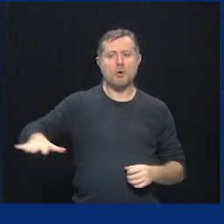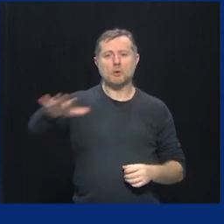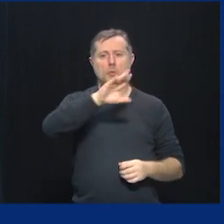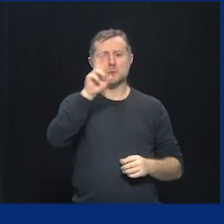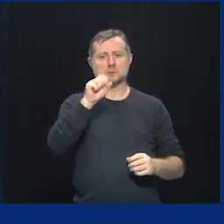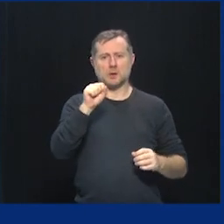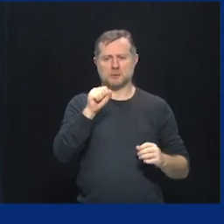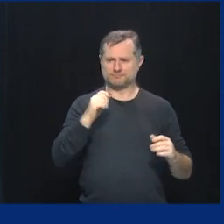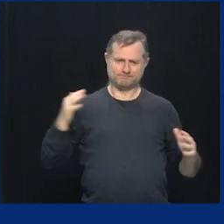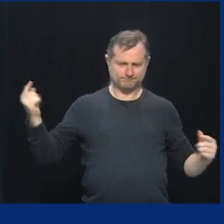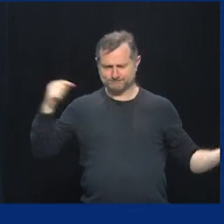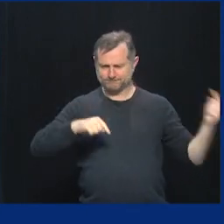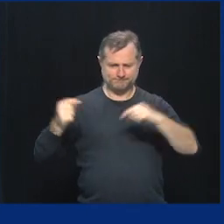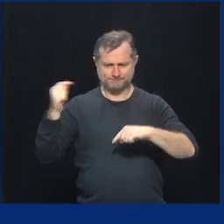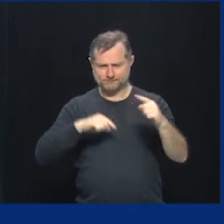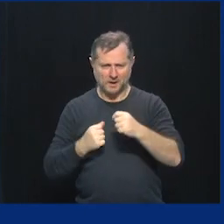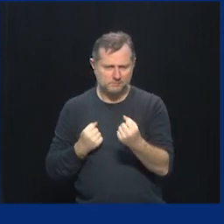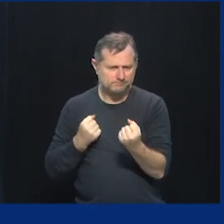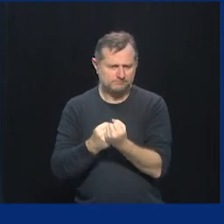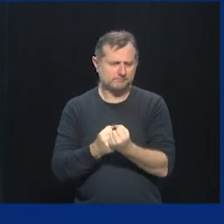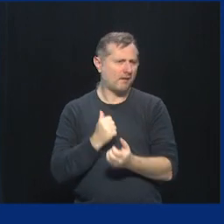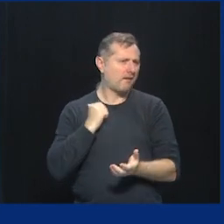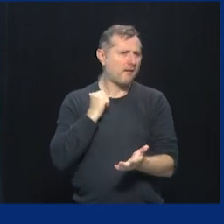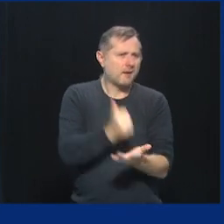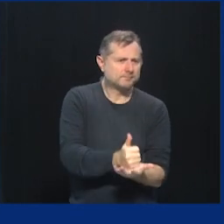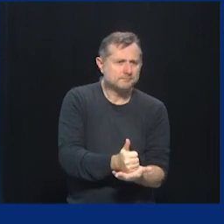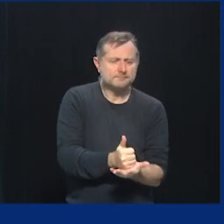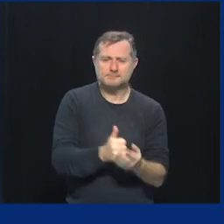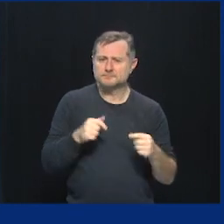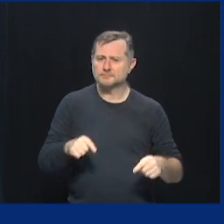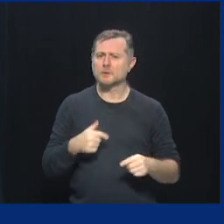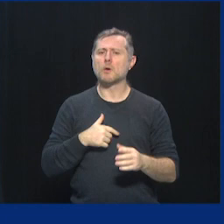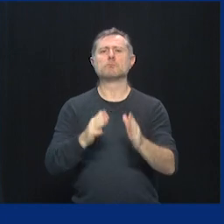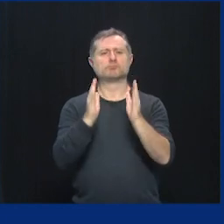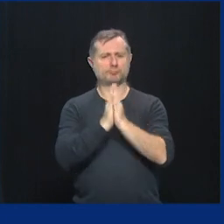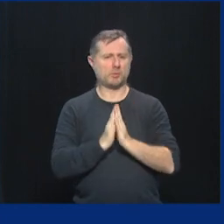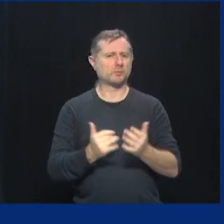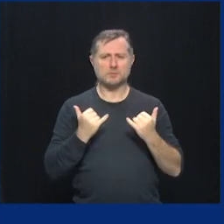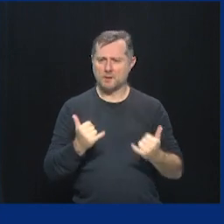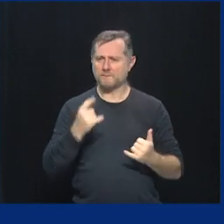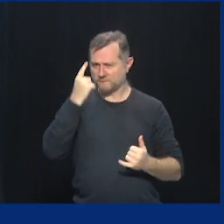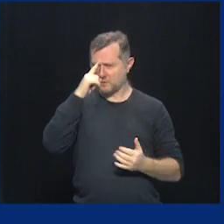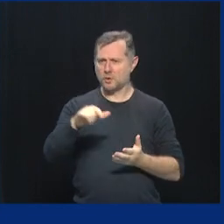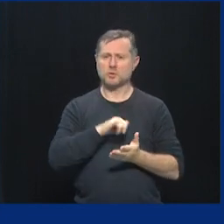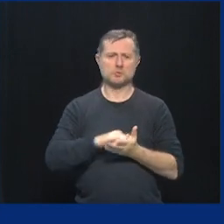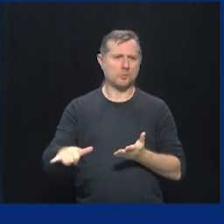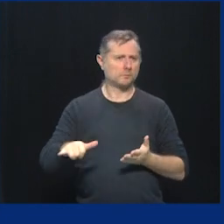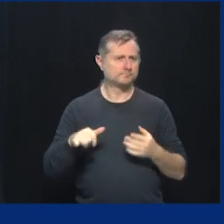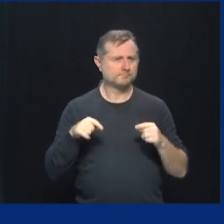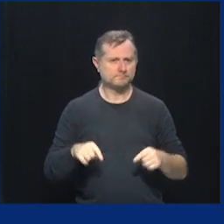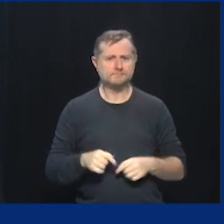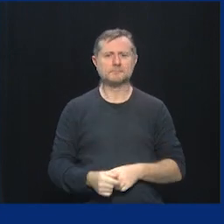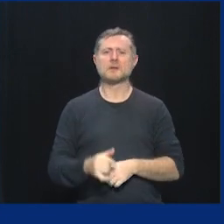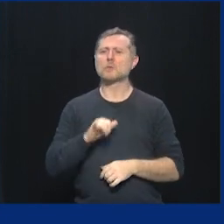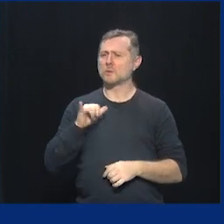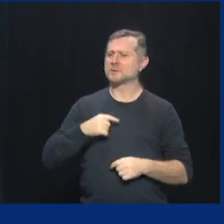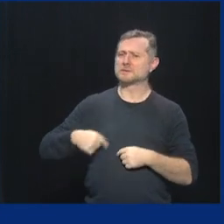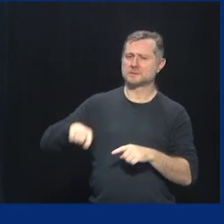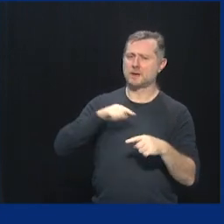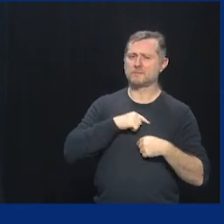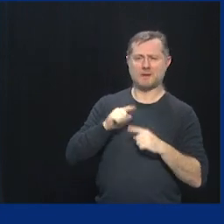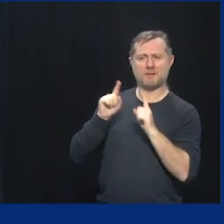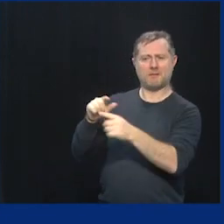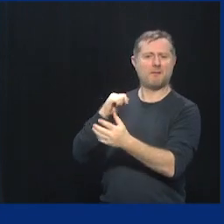and helps. And that's what we're going to ask here for New York, just as we are helping in California with the fires and out west